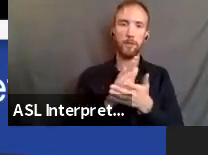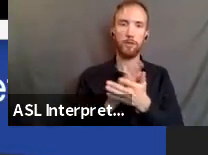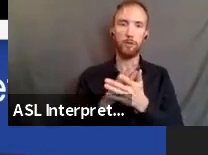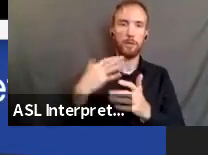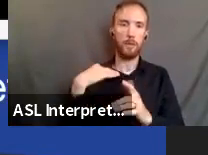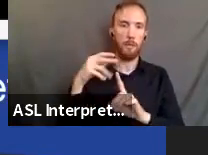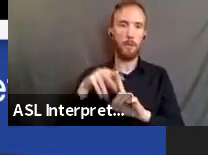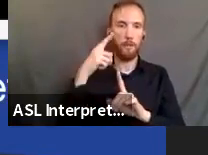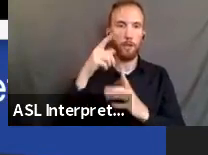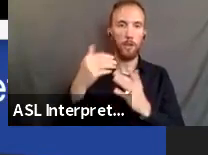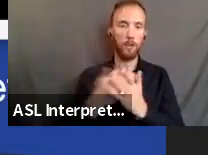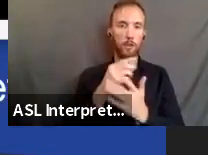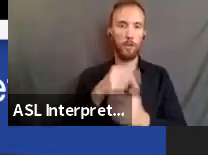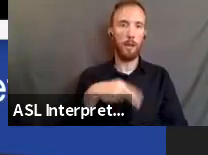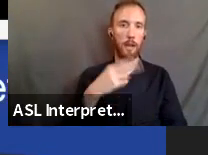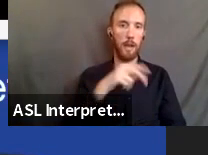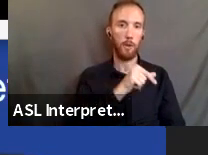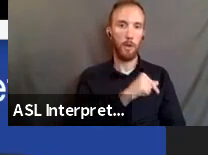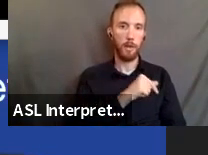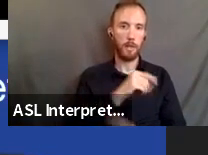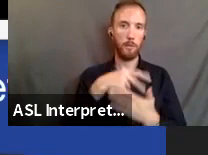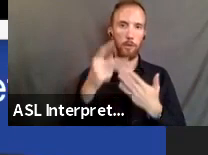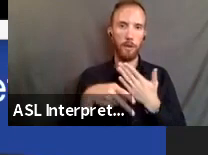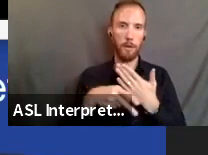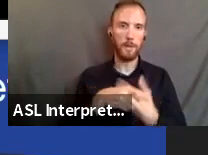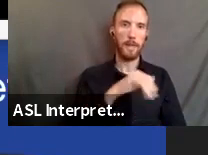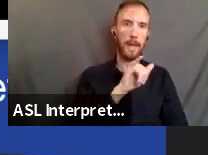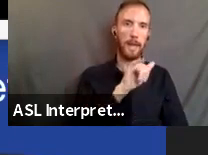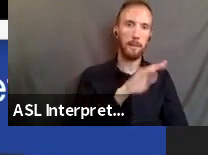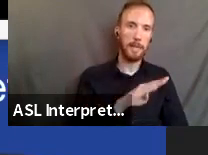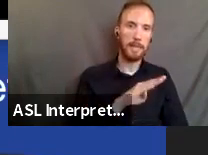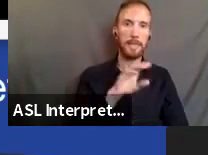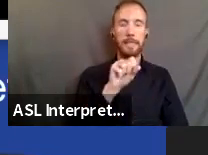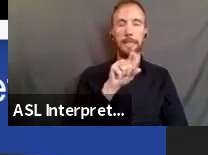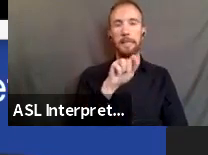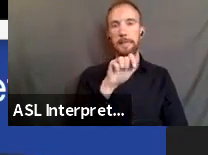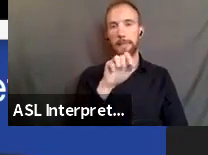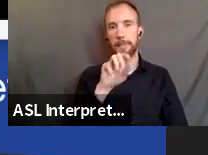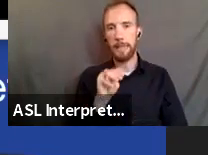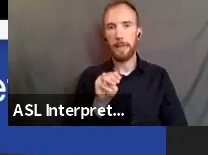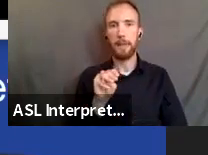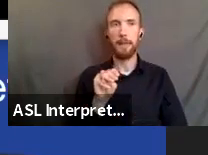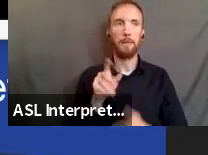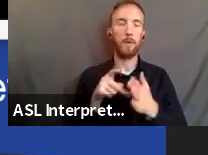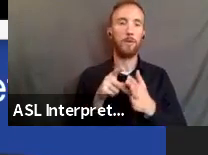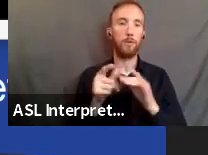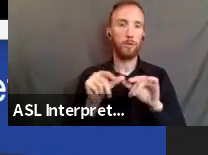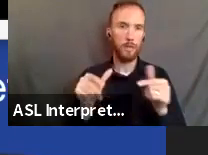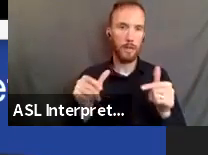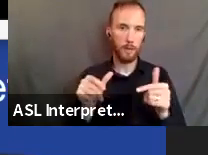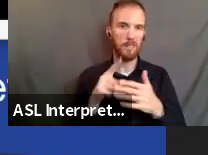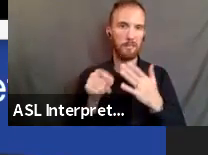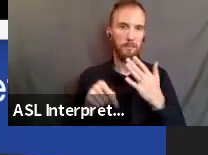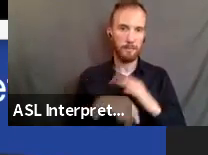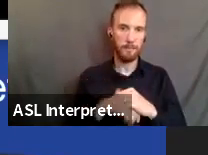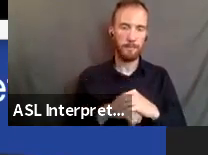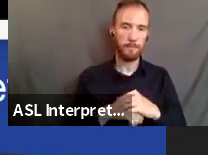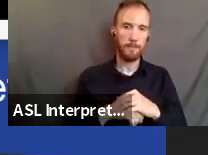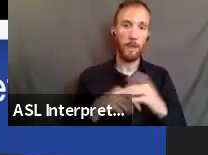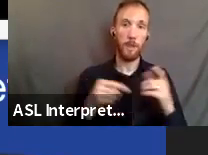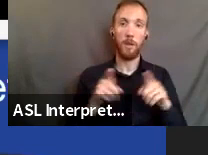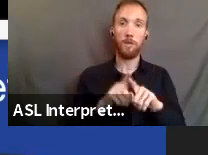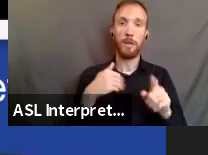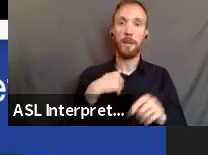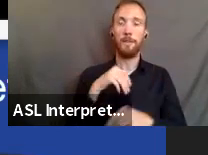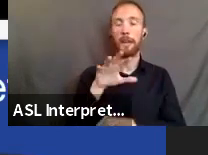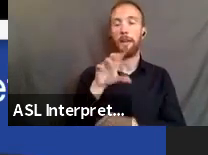quality programs including ib stem and dual language the fy 21 budget also includes a 50 million